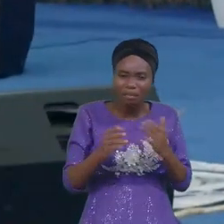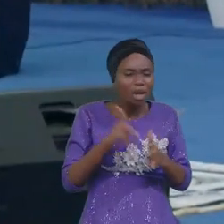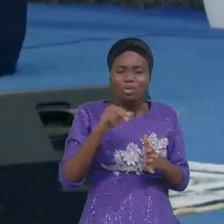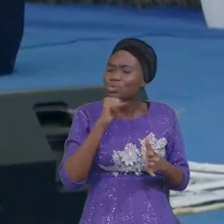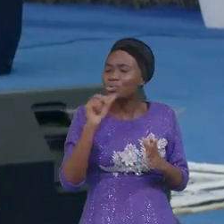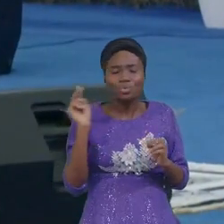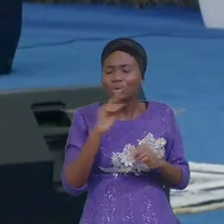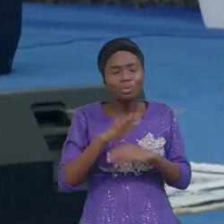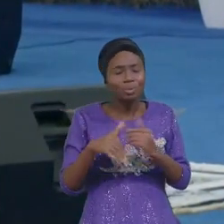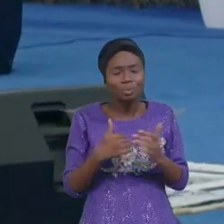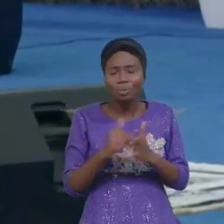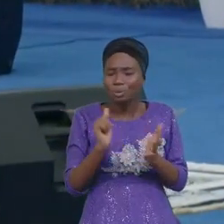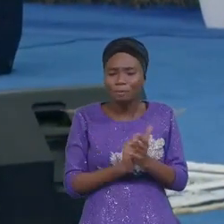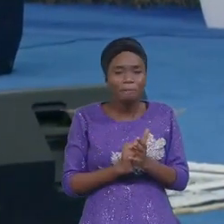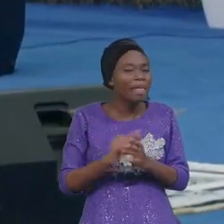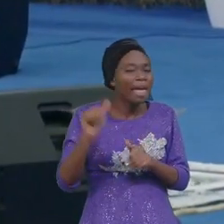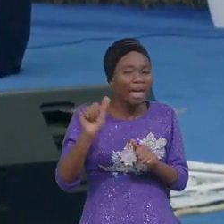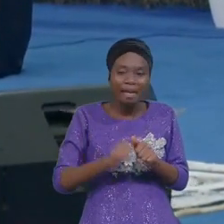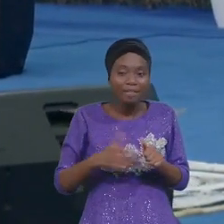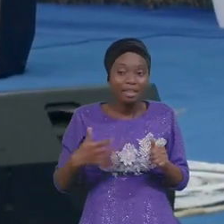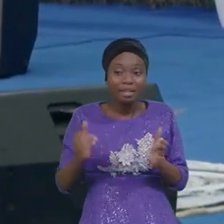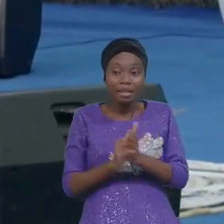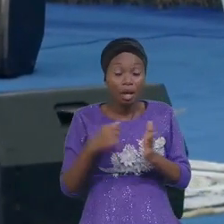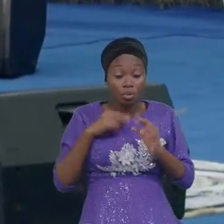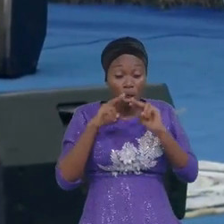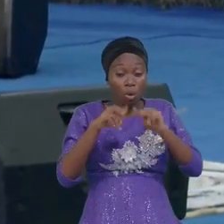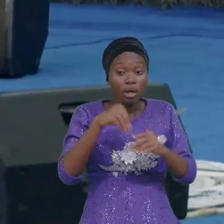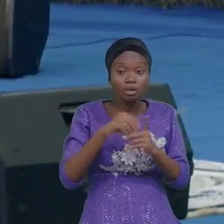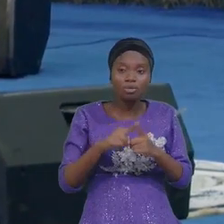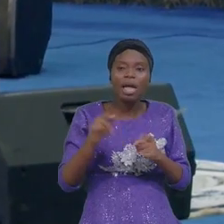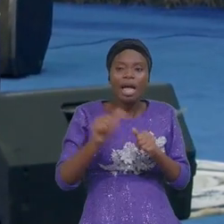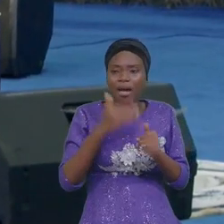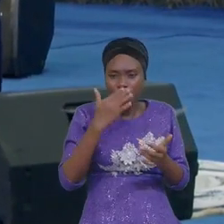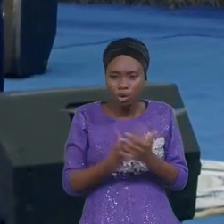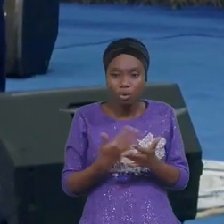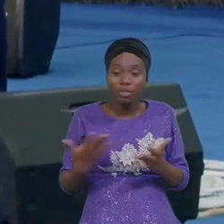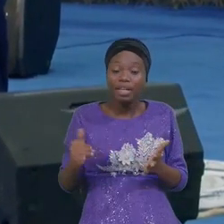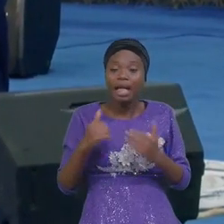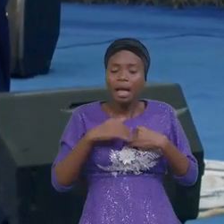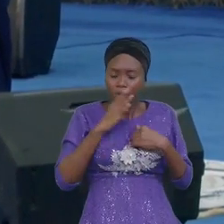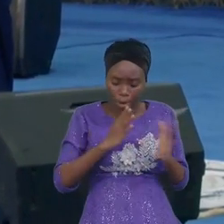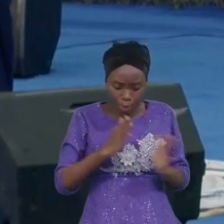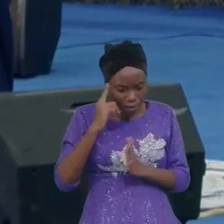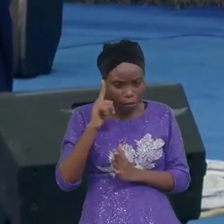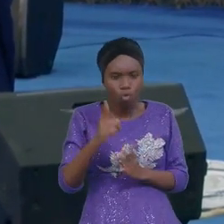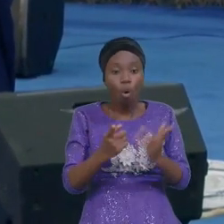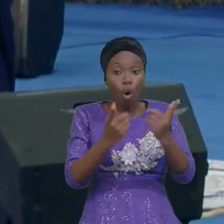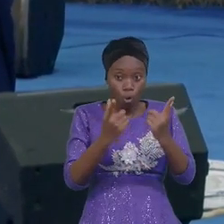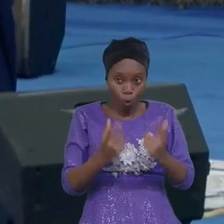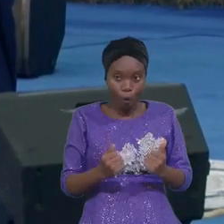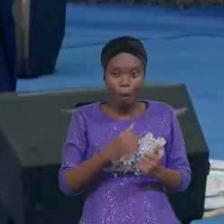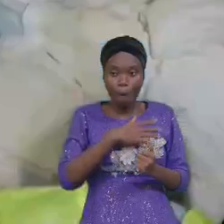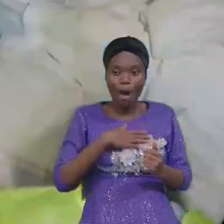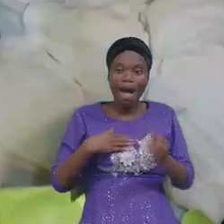that. Everything has been looked into and every good thing has been prepared for you. Come and